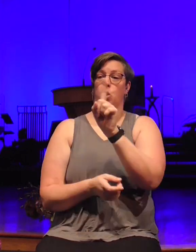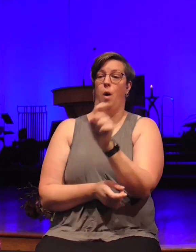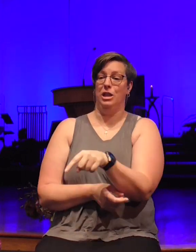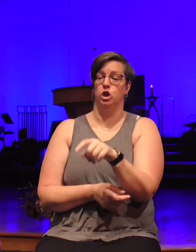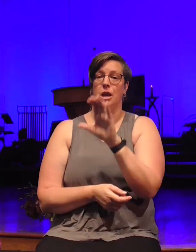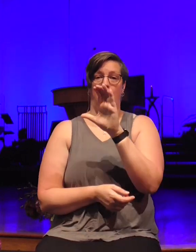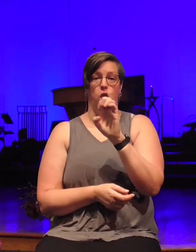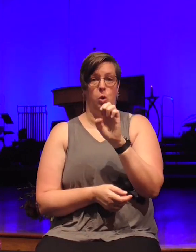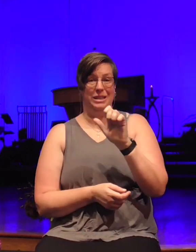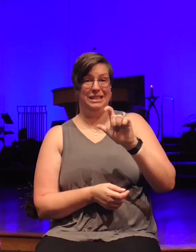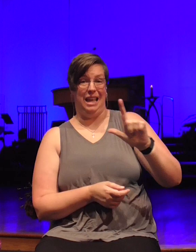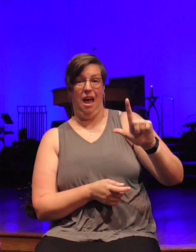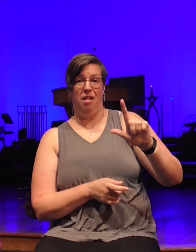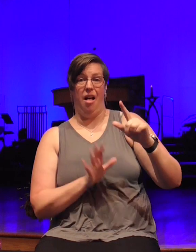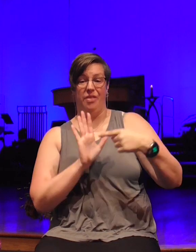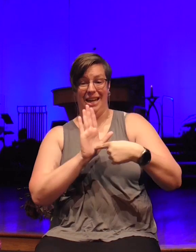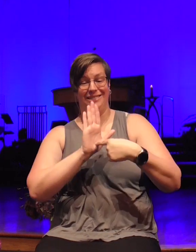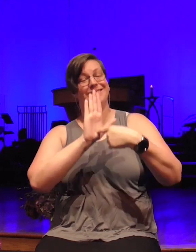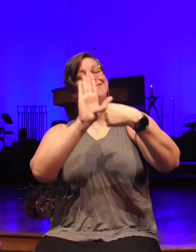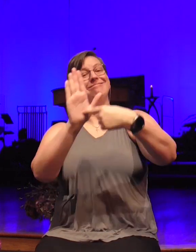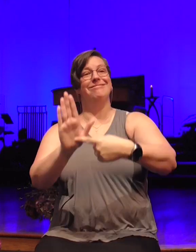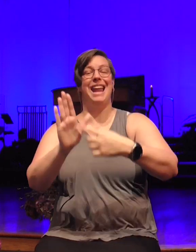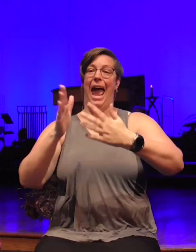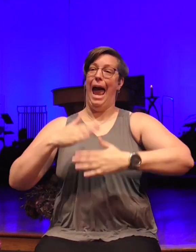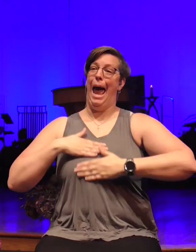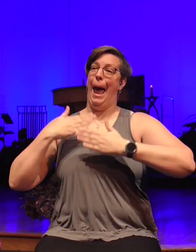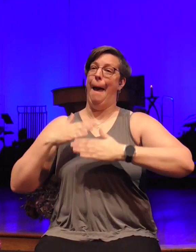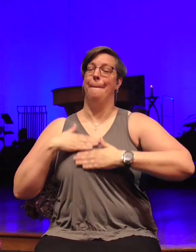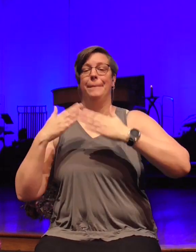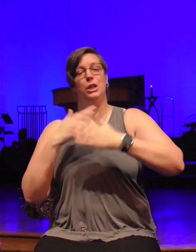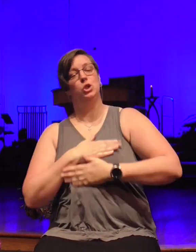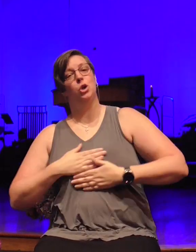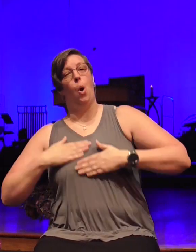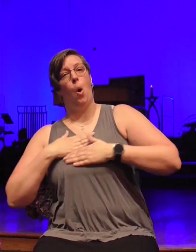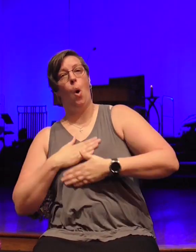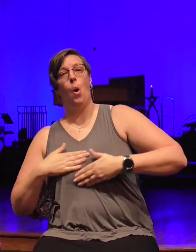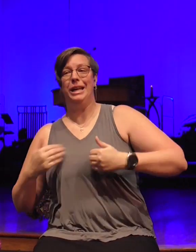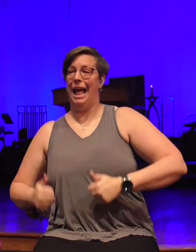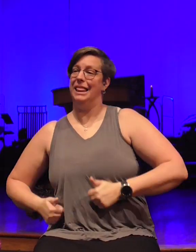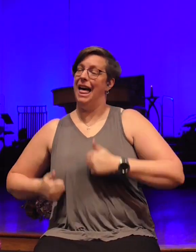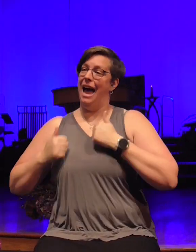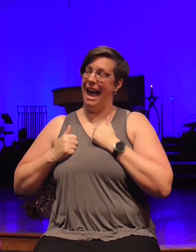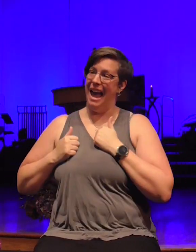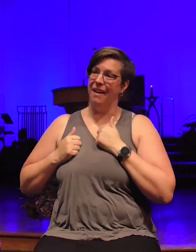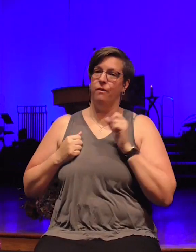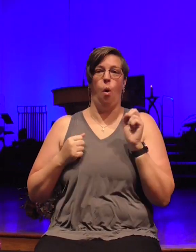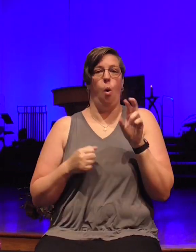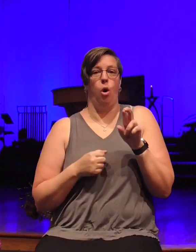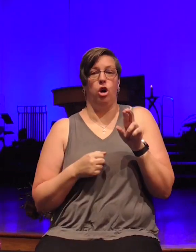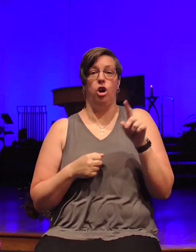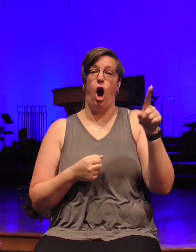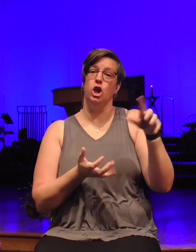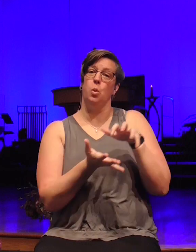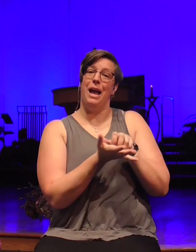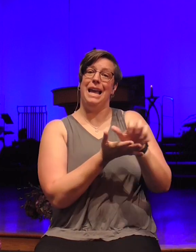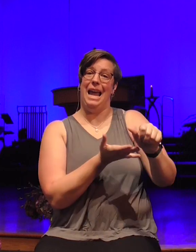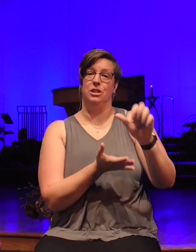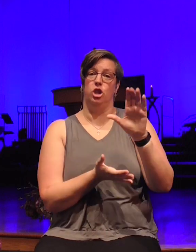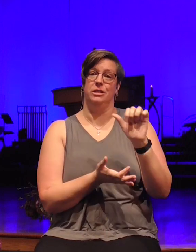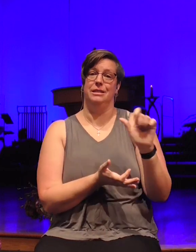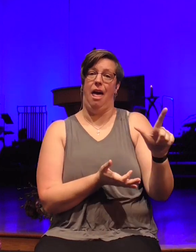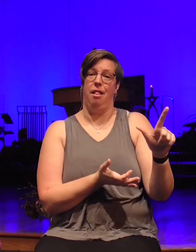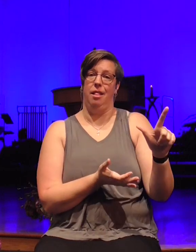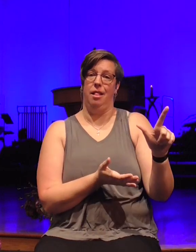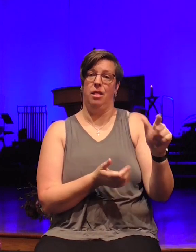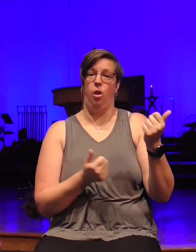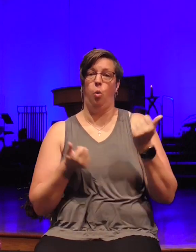is broadcasting happy, happy, joy, joy, living my life out, or are you a cancer cell? And